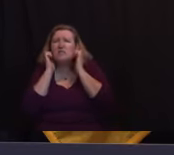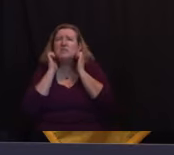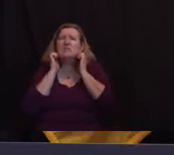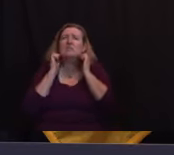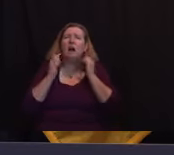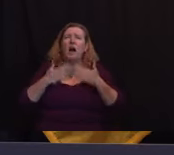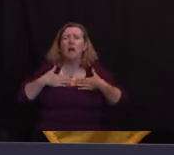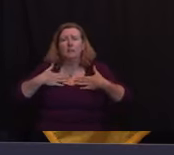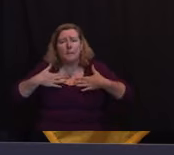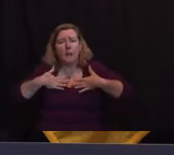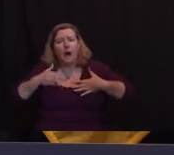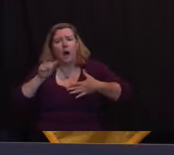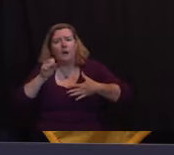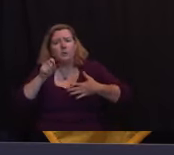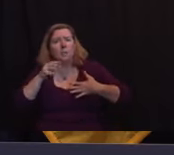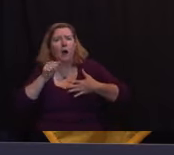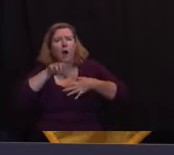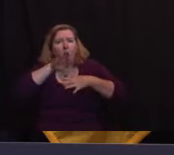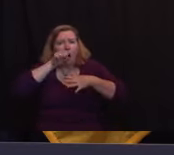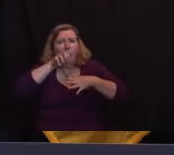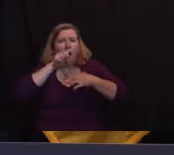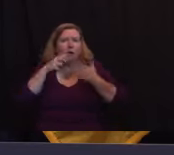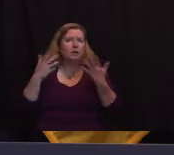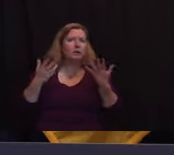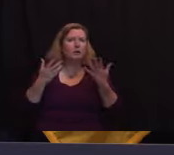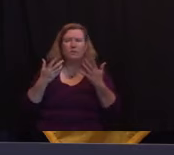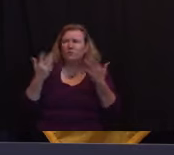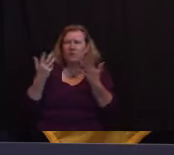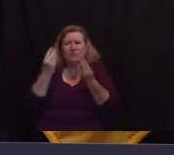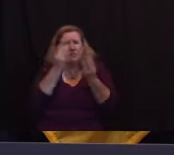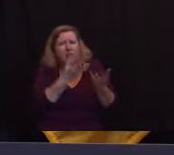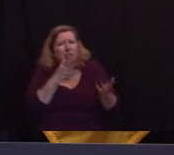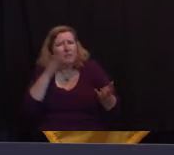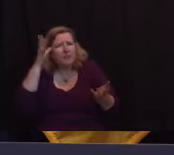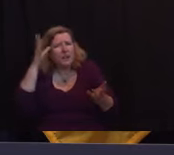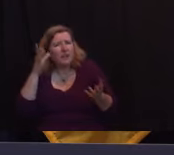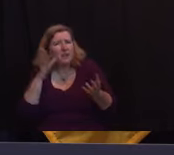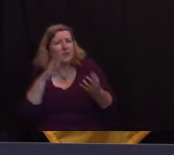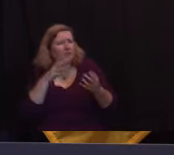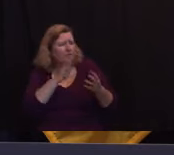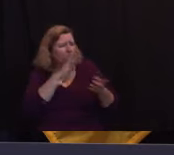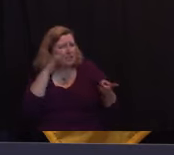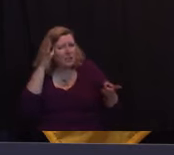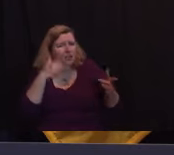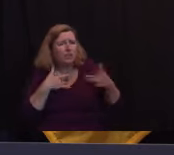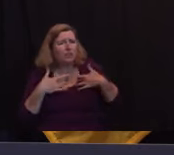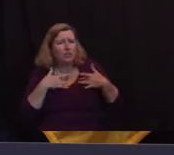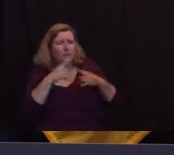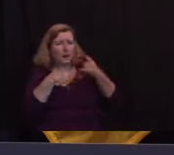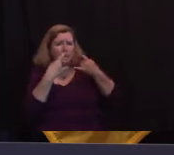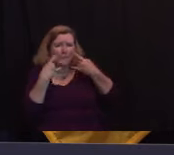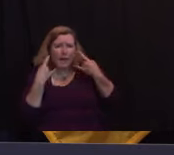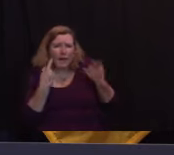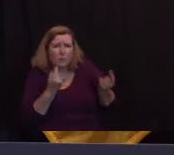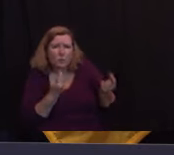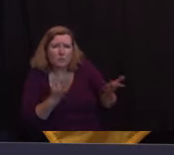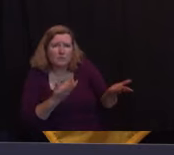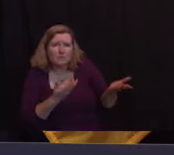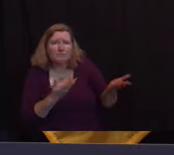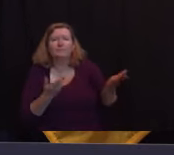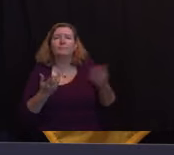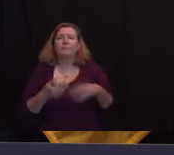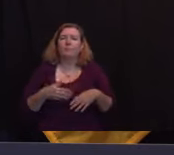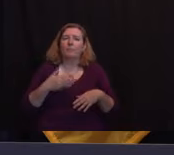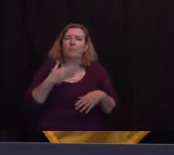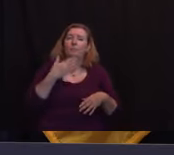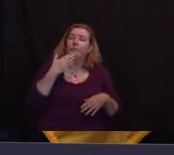what you say to these parents. What is your reaction to their concerns? And that's it. Thank you, Governor. Thanks, Mike. I don't